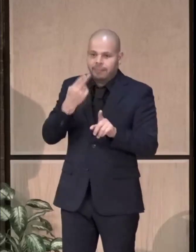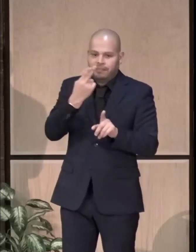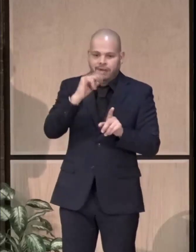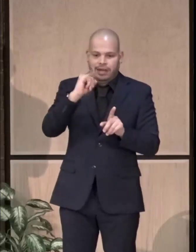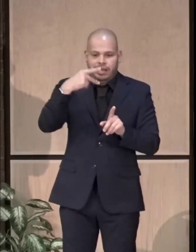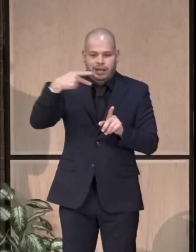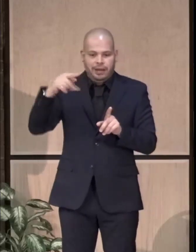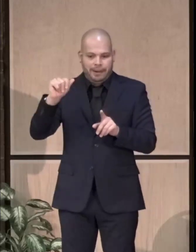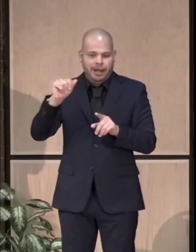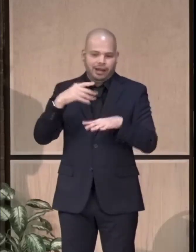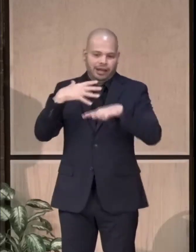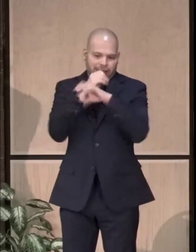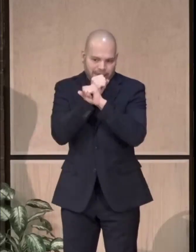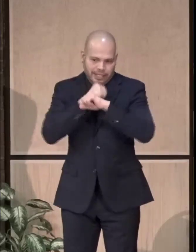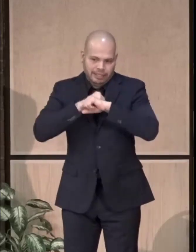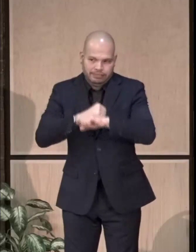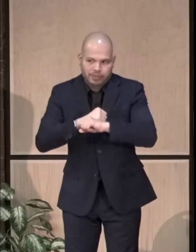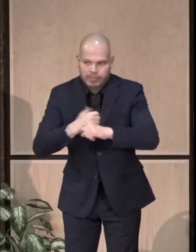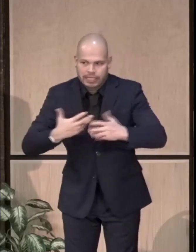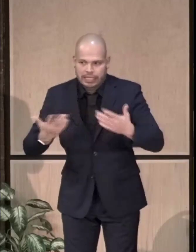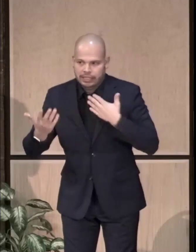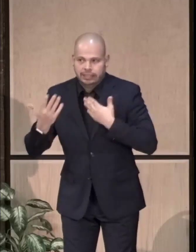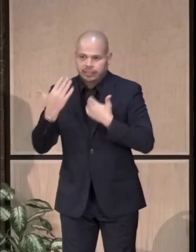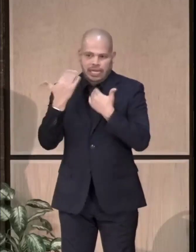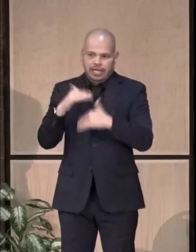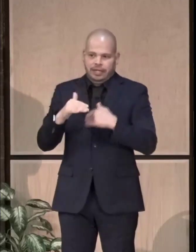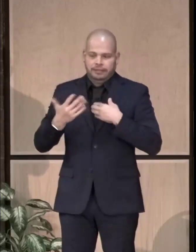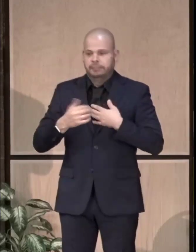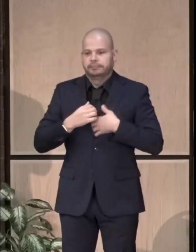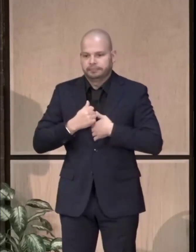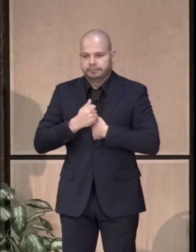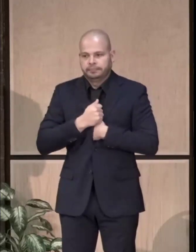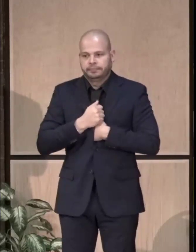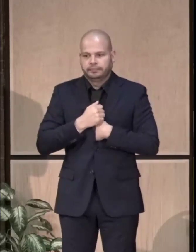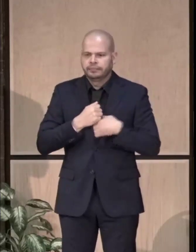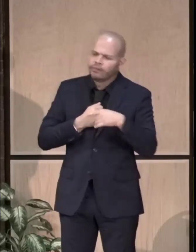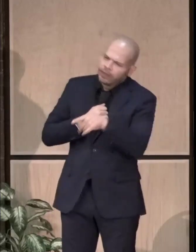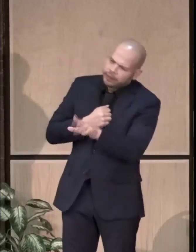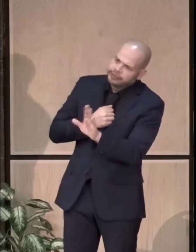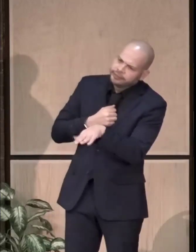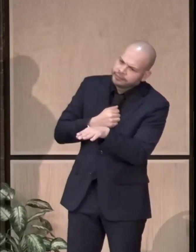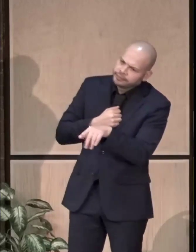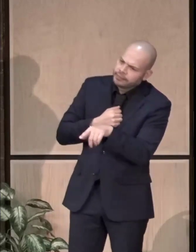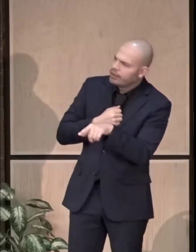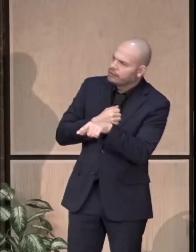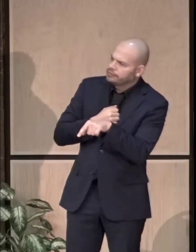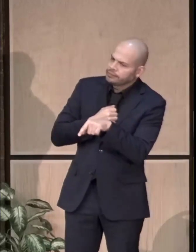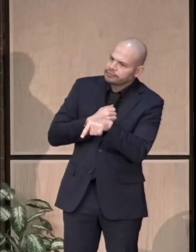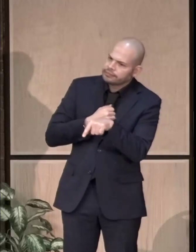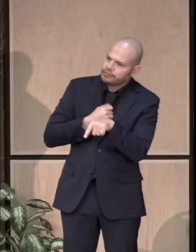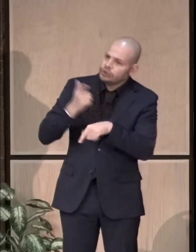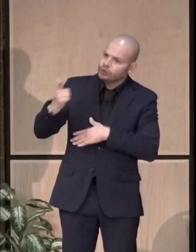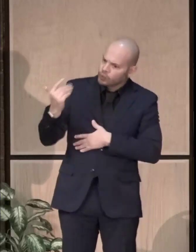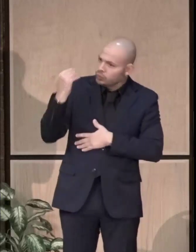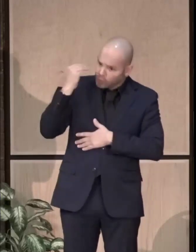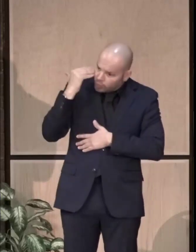Sounds accurate, yes. They did keep you in, you knew his diagnosis, right?